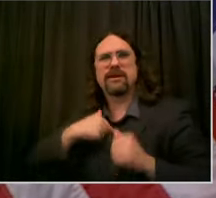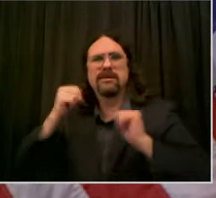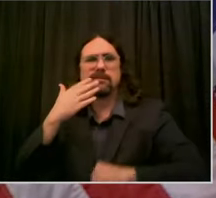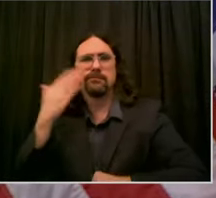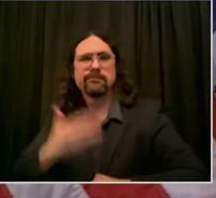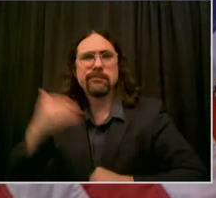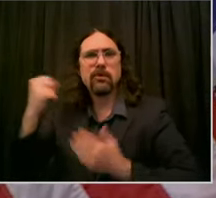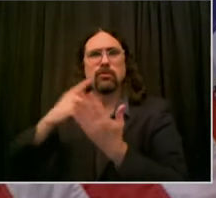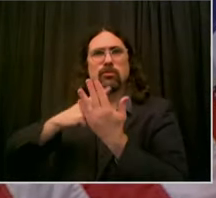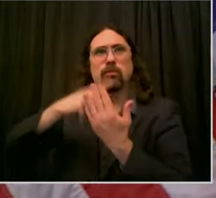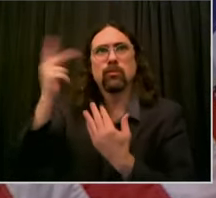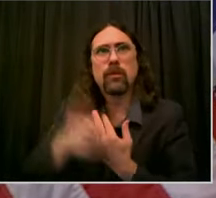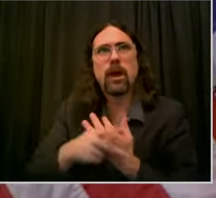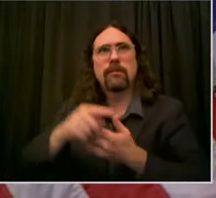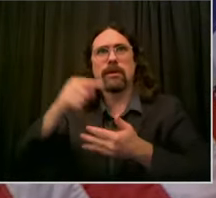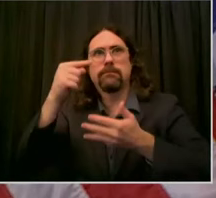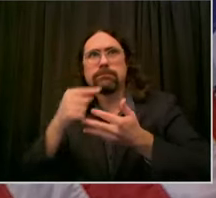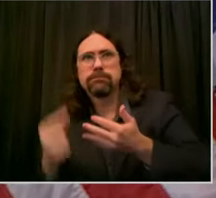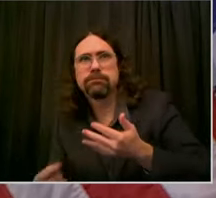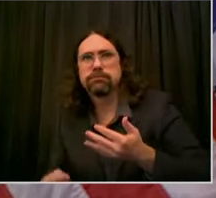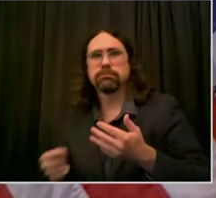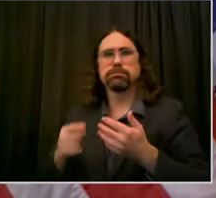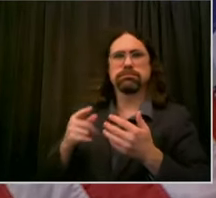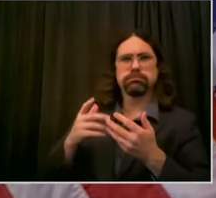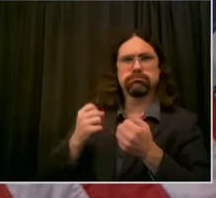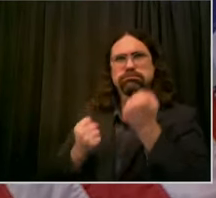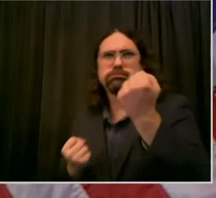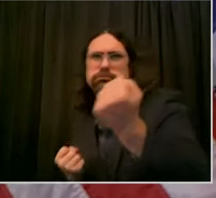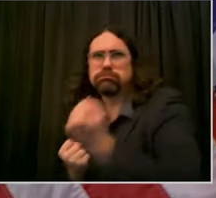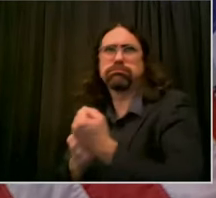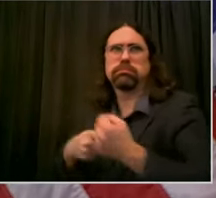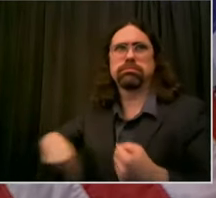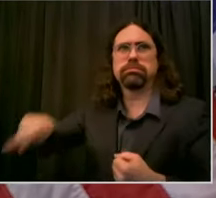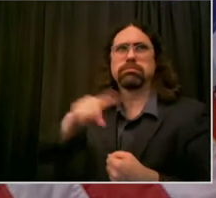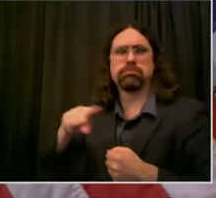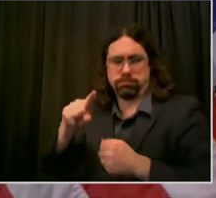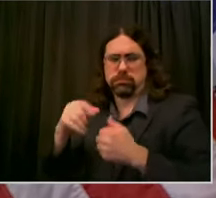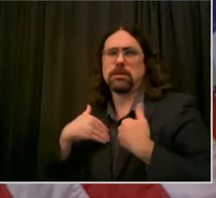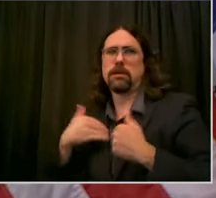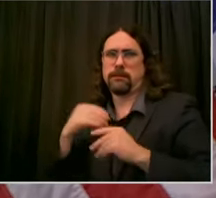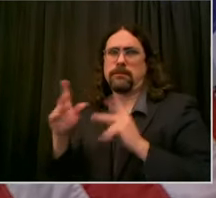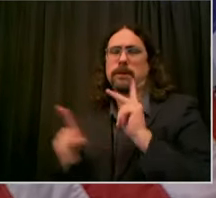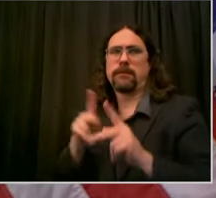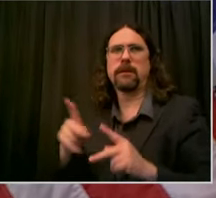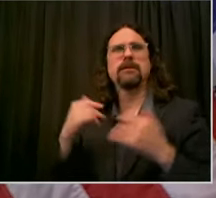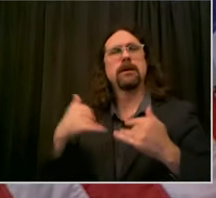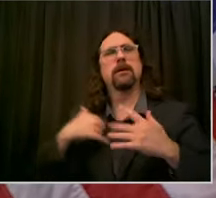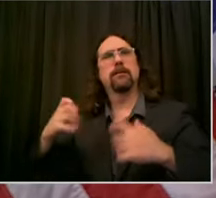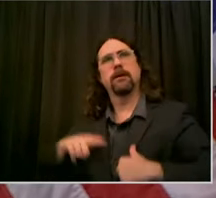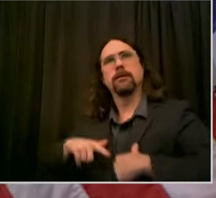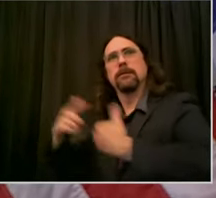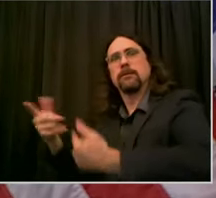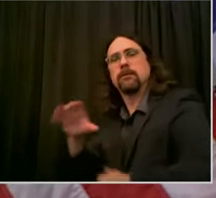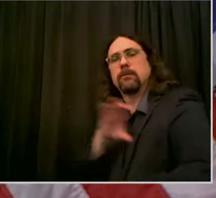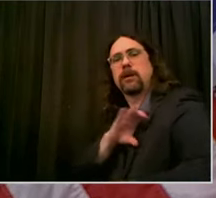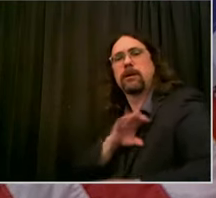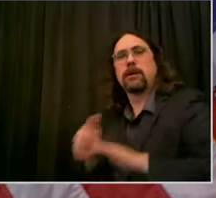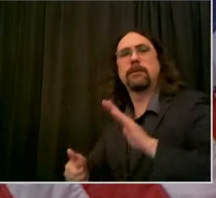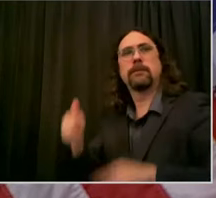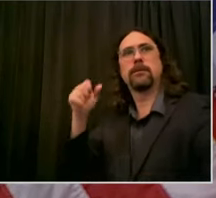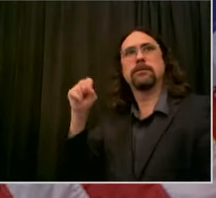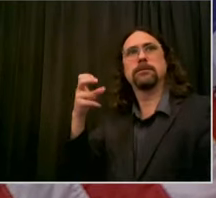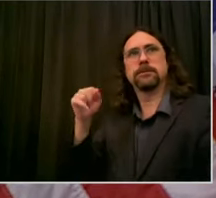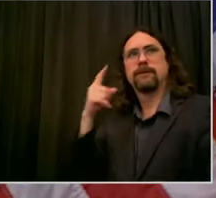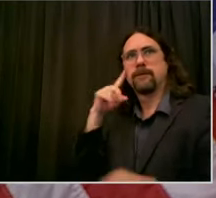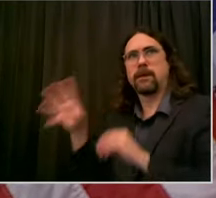in. To speak to Rose's question, but also I think the people in New York City right now need to hear again your vision of youth policing.